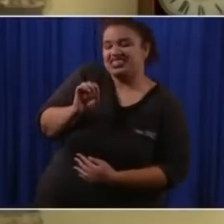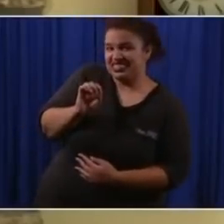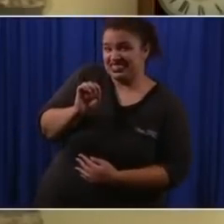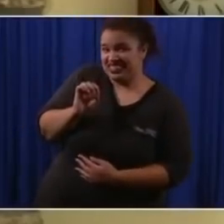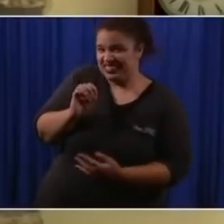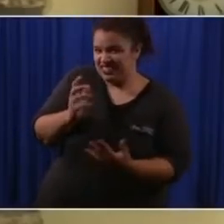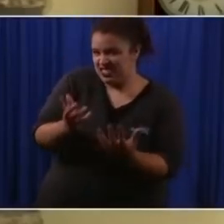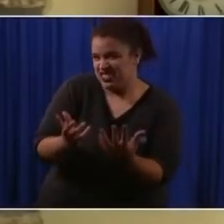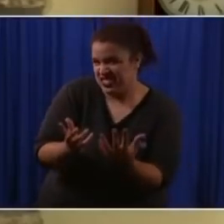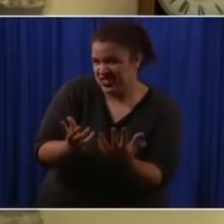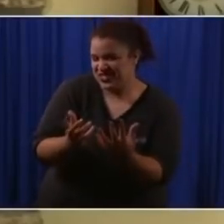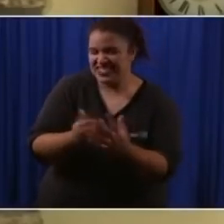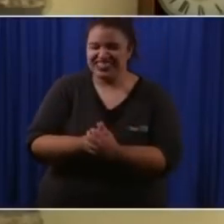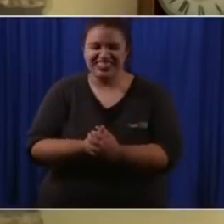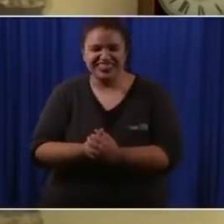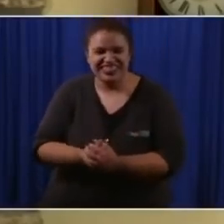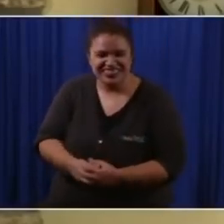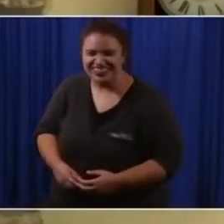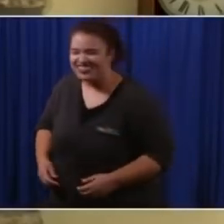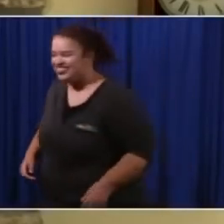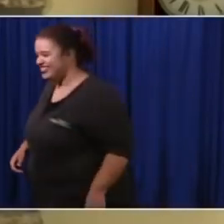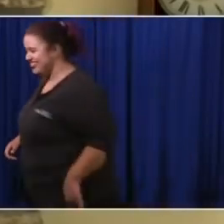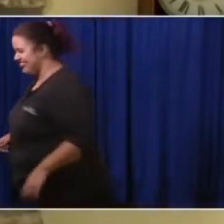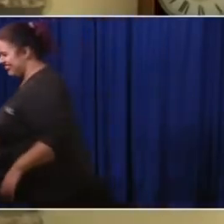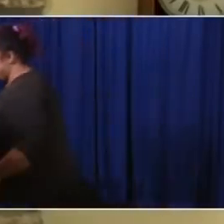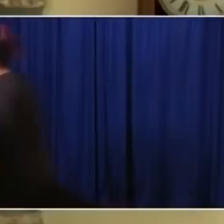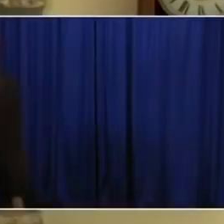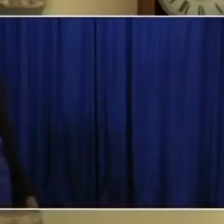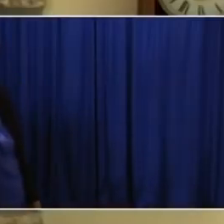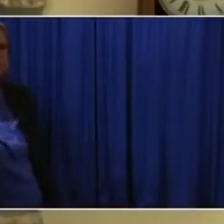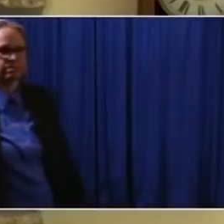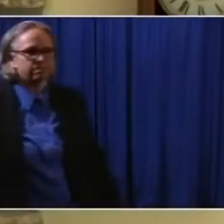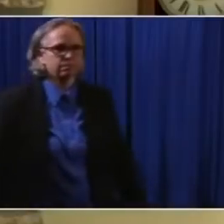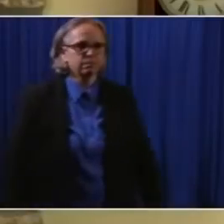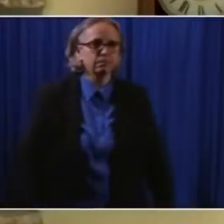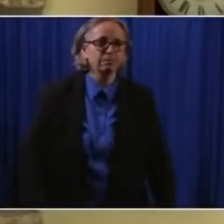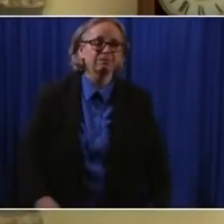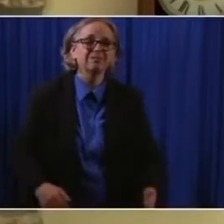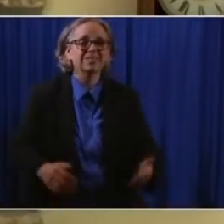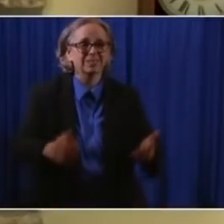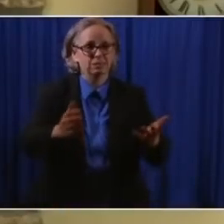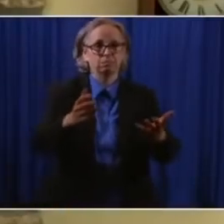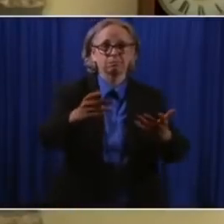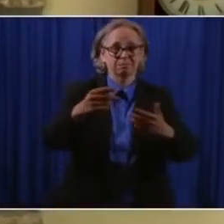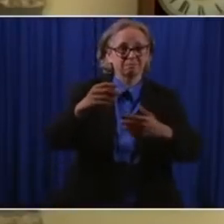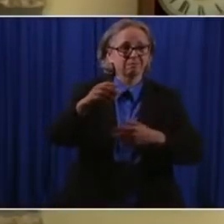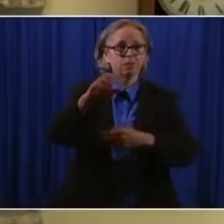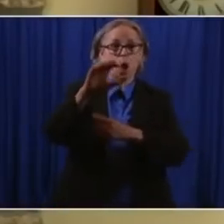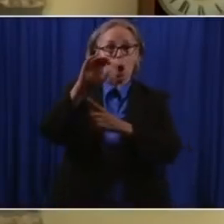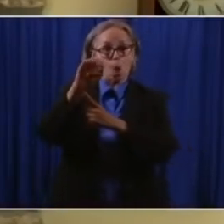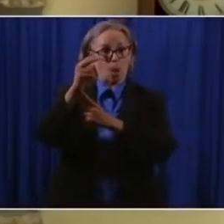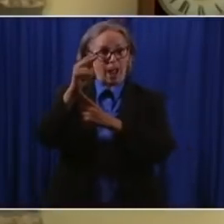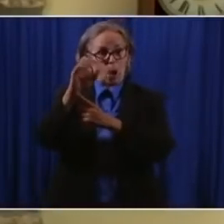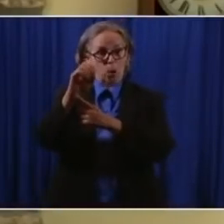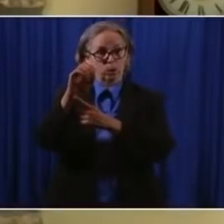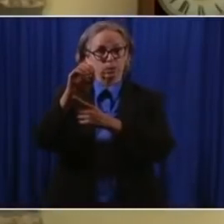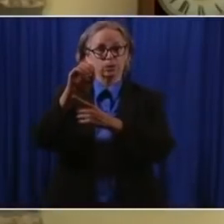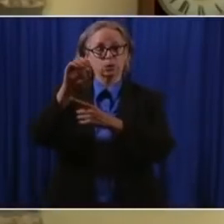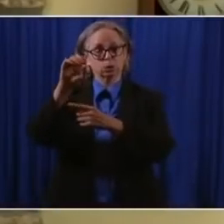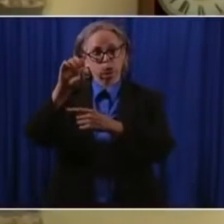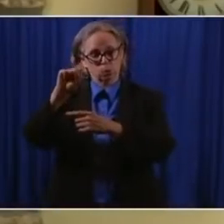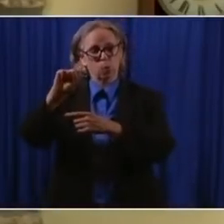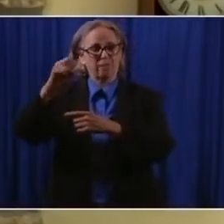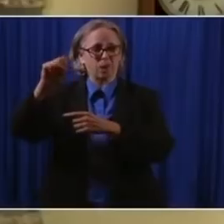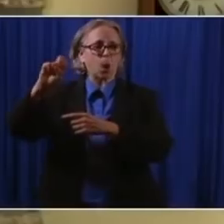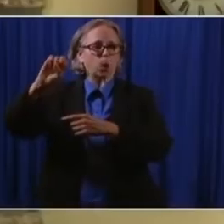one. But basically, we are working with the Ohio High School Athletic Association on that. And